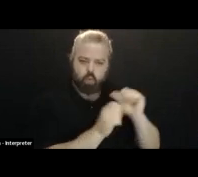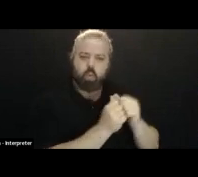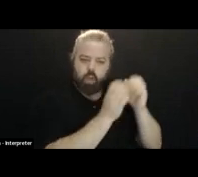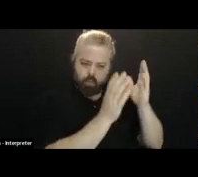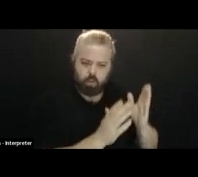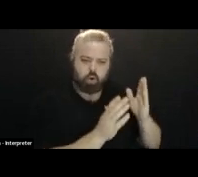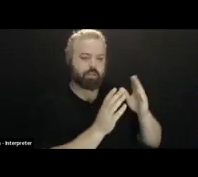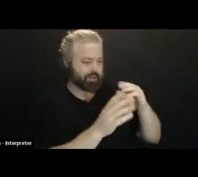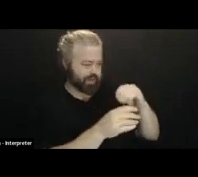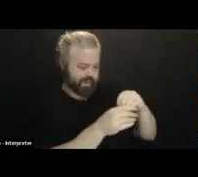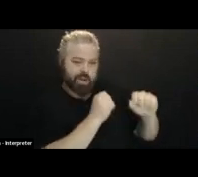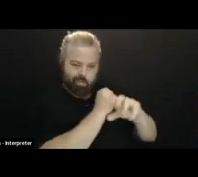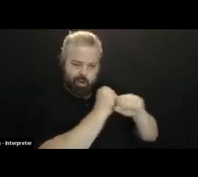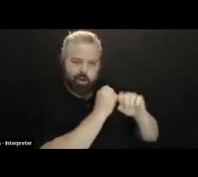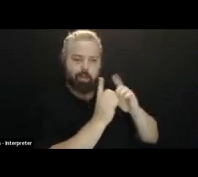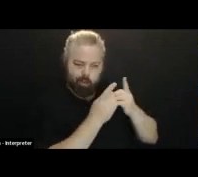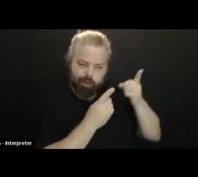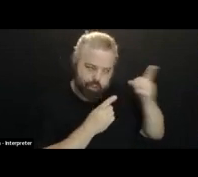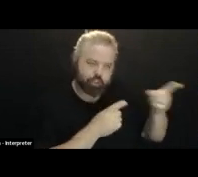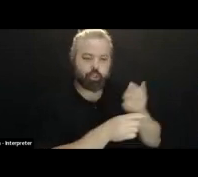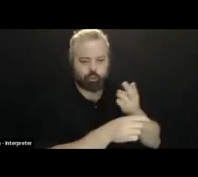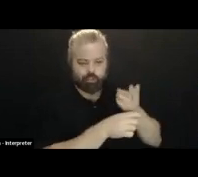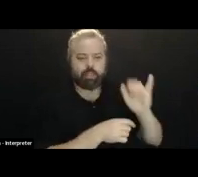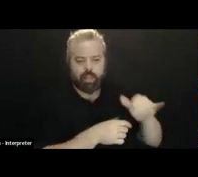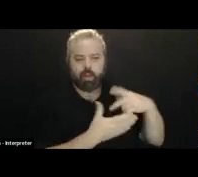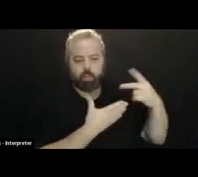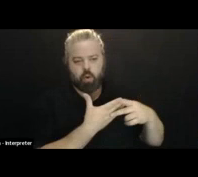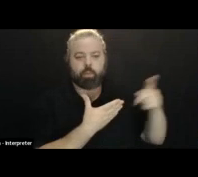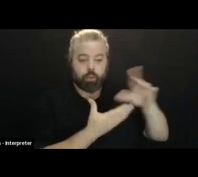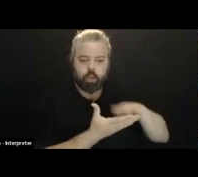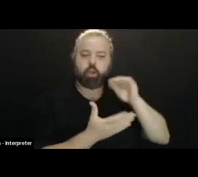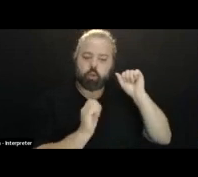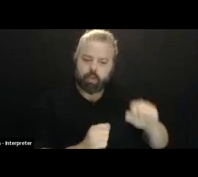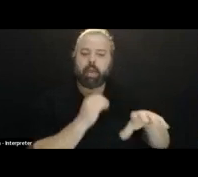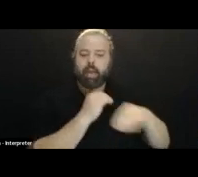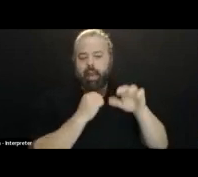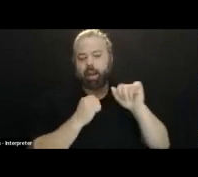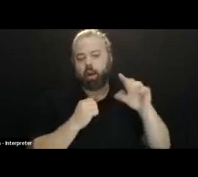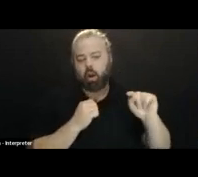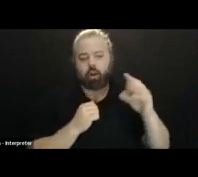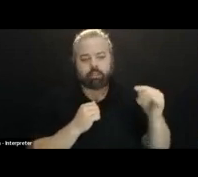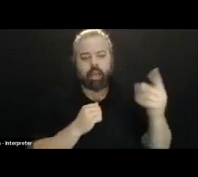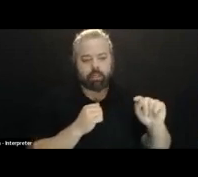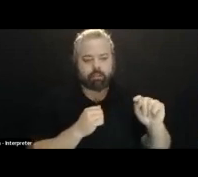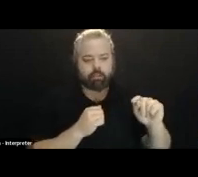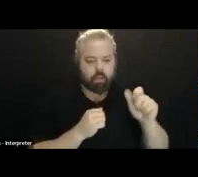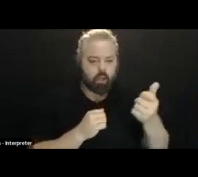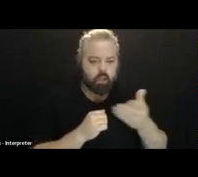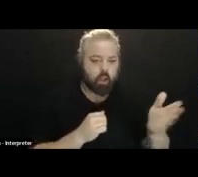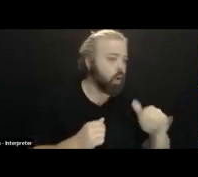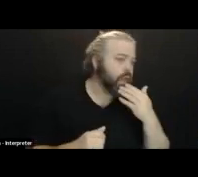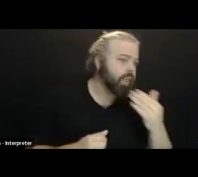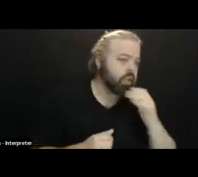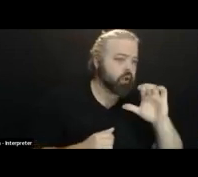department, and she learned that you can add alt text and things like that. Thank you,